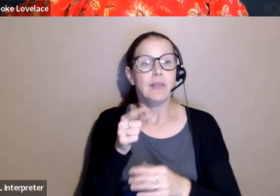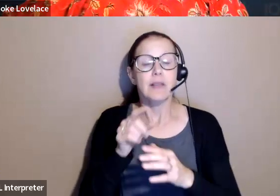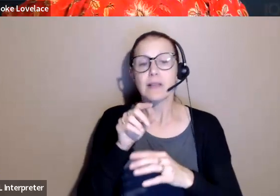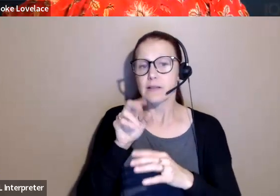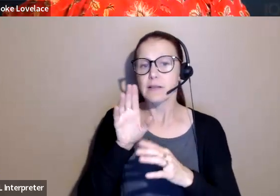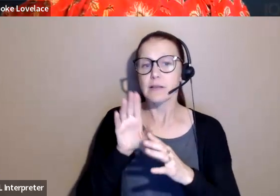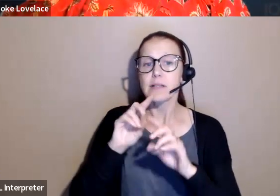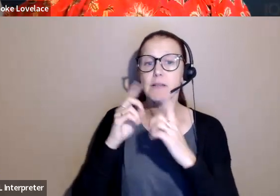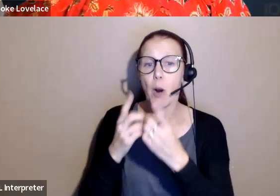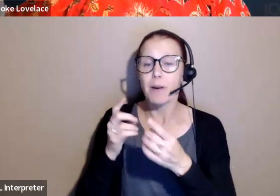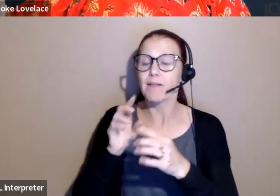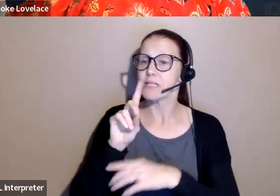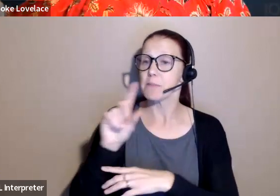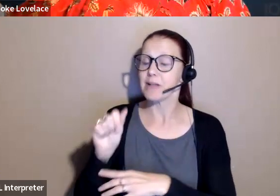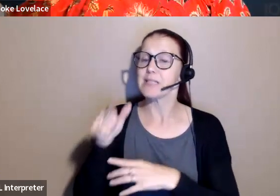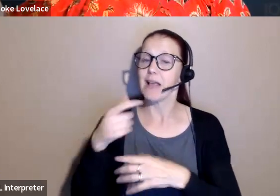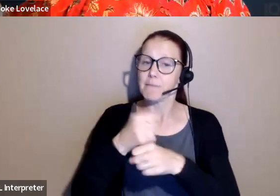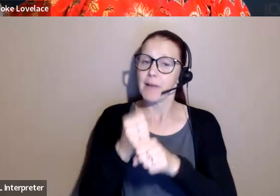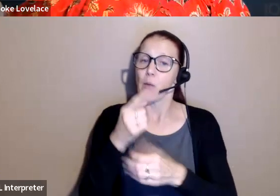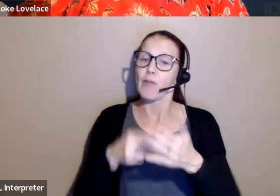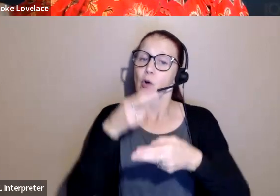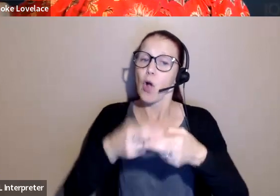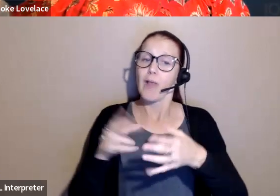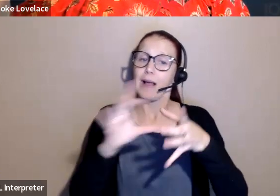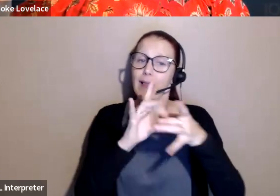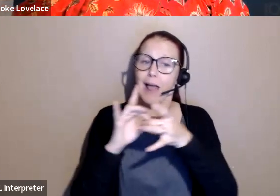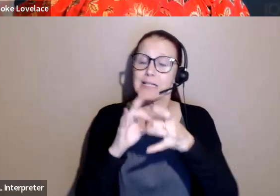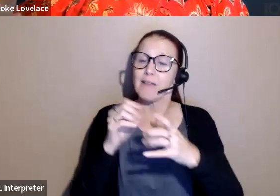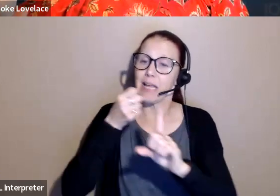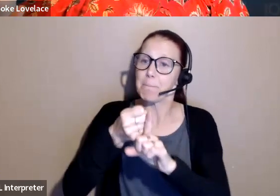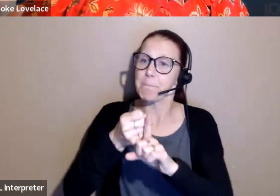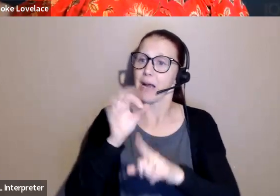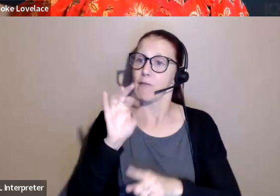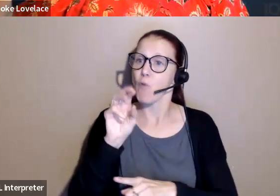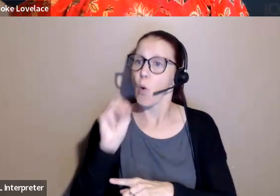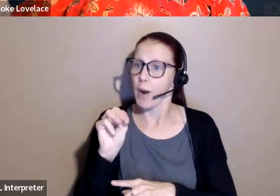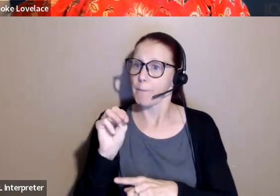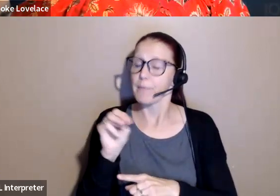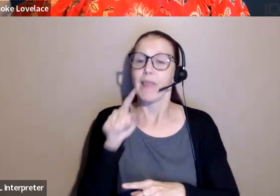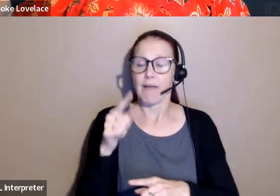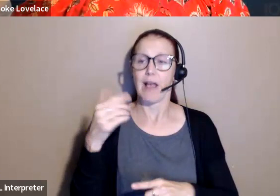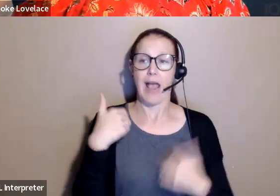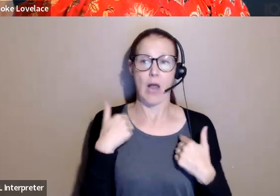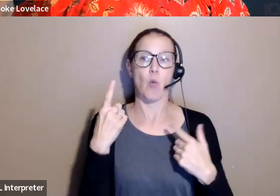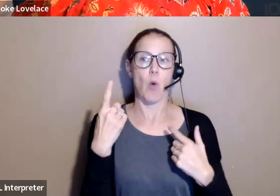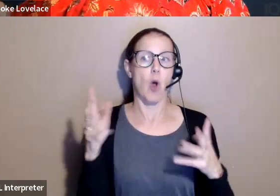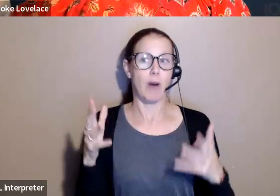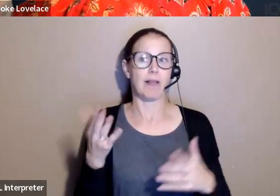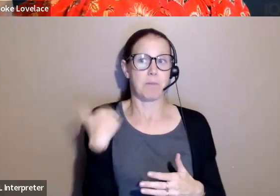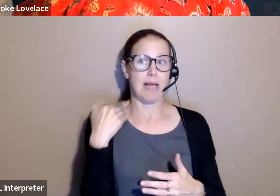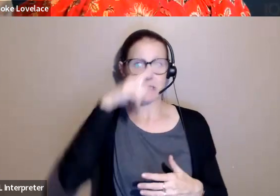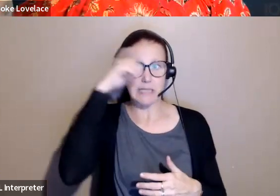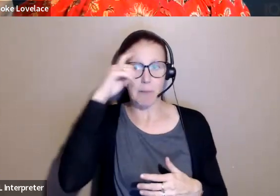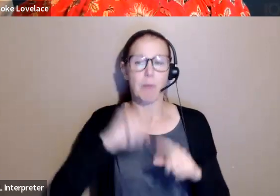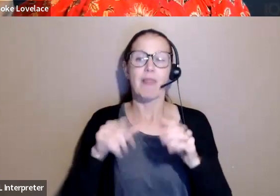have formed what they're calling this collective impact forum. And they've hosted one already in the summer, but their next